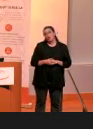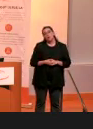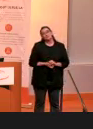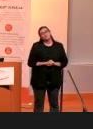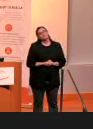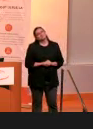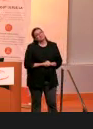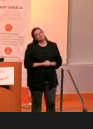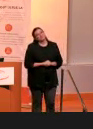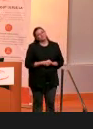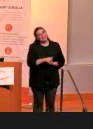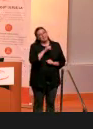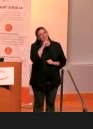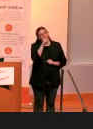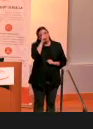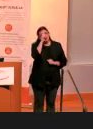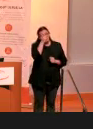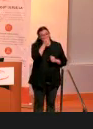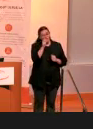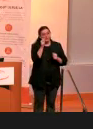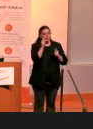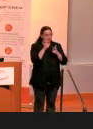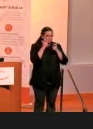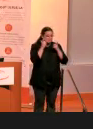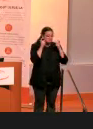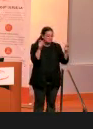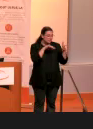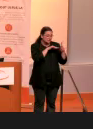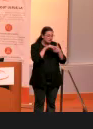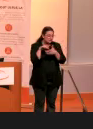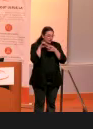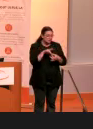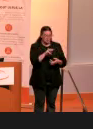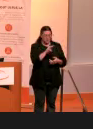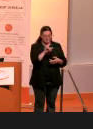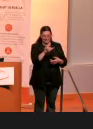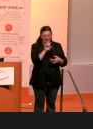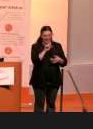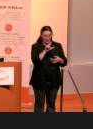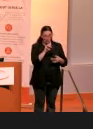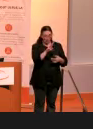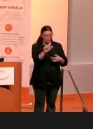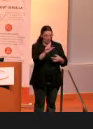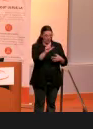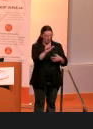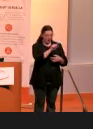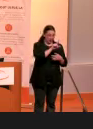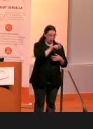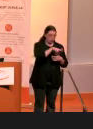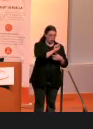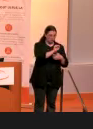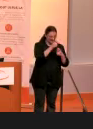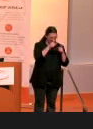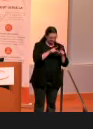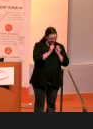I don't think there's any large scale studies about myeloma and lupus. I can say